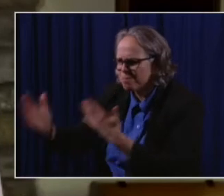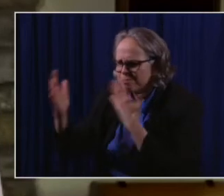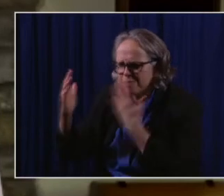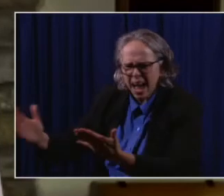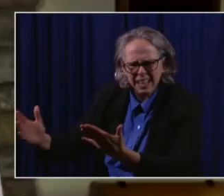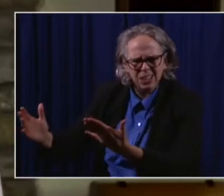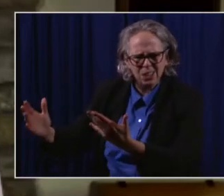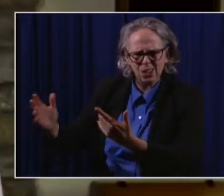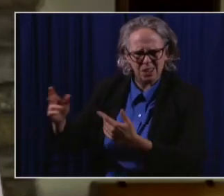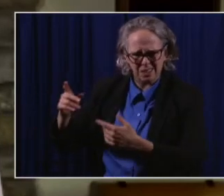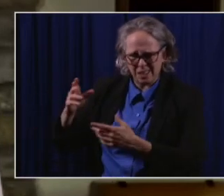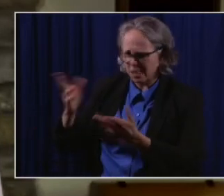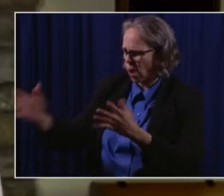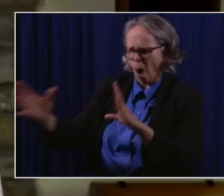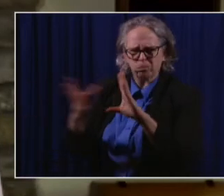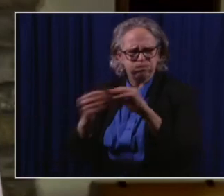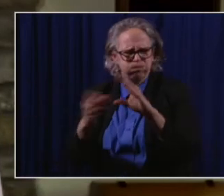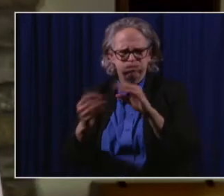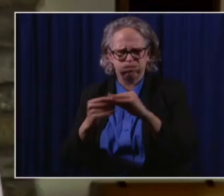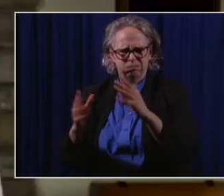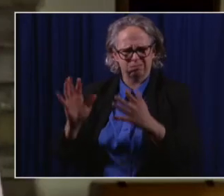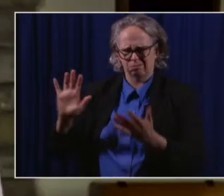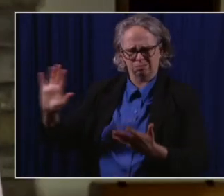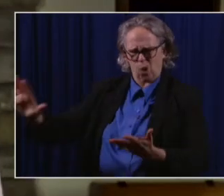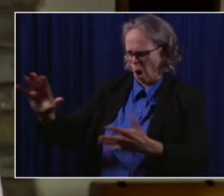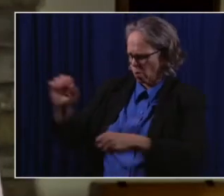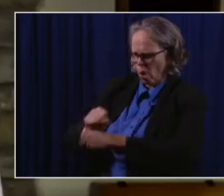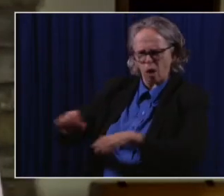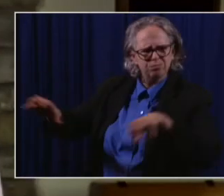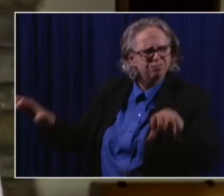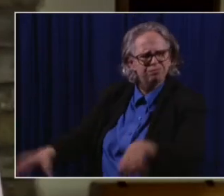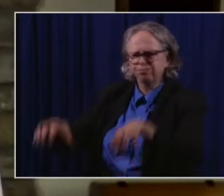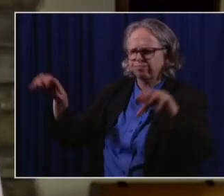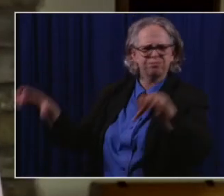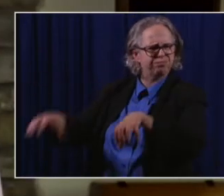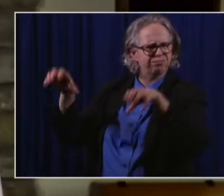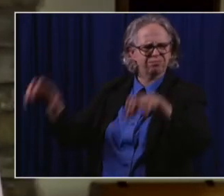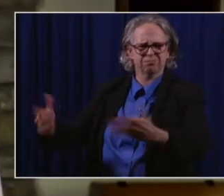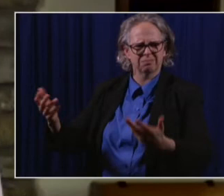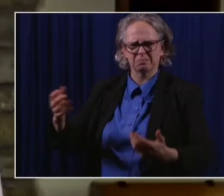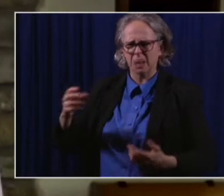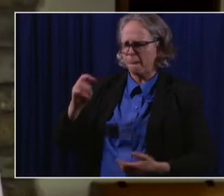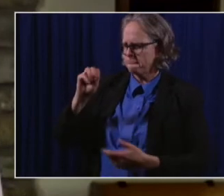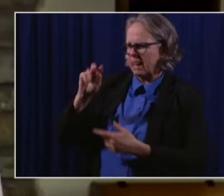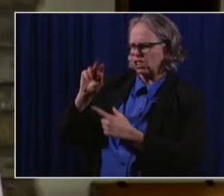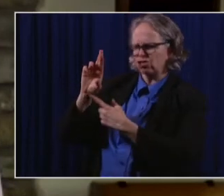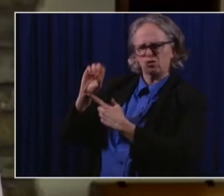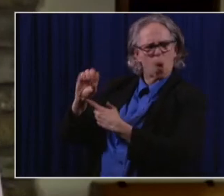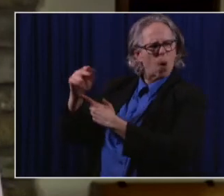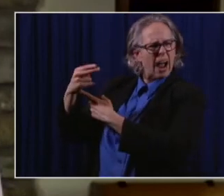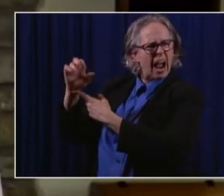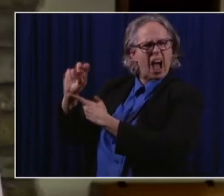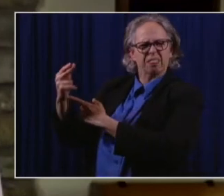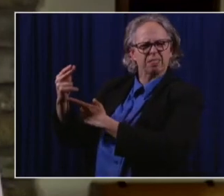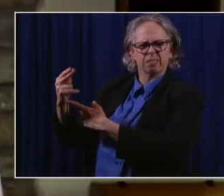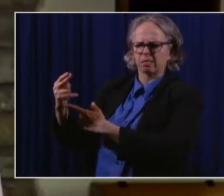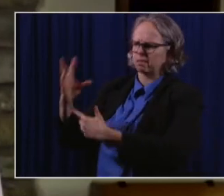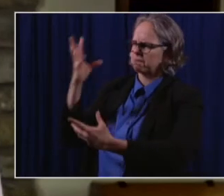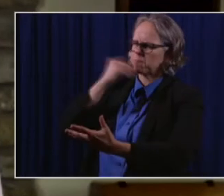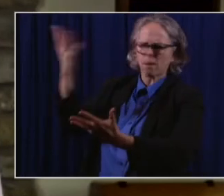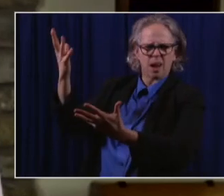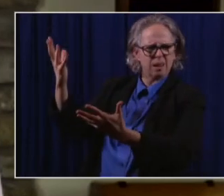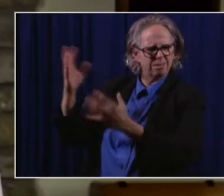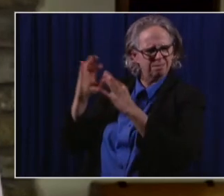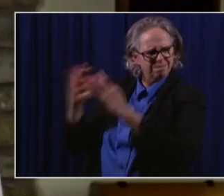all that you have been doing, everybody at Metro. I want to be clear, because we're going to get some questions in